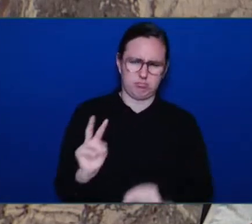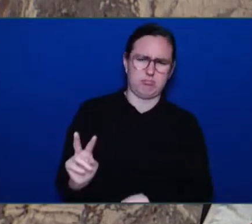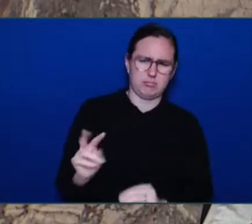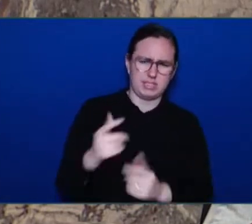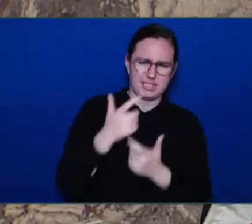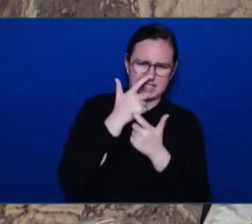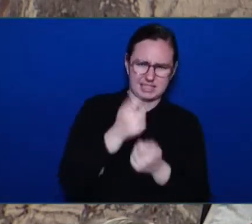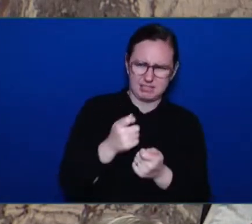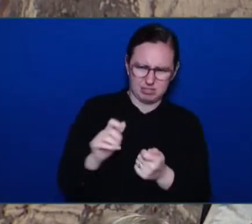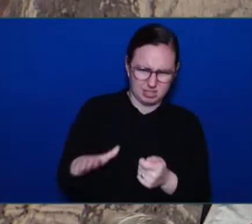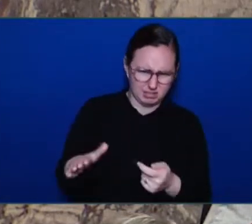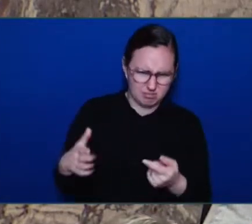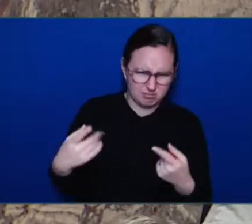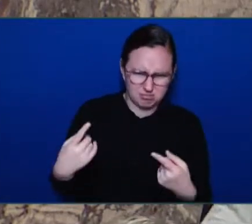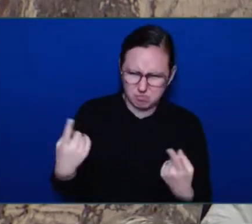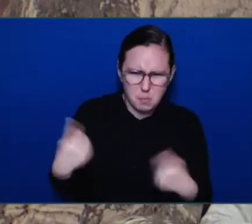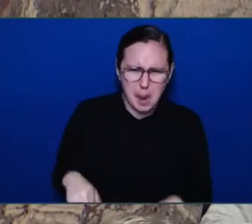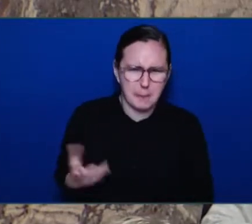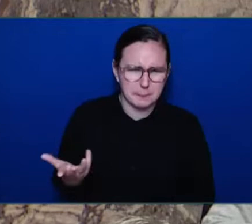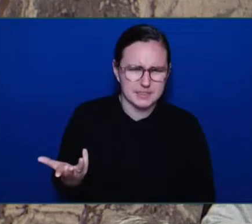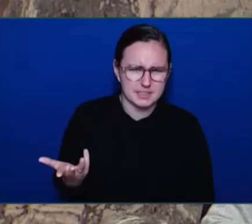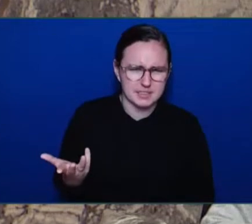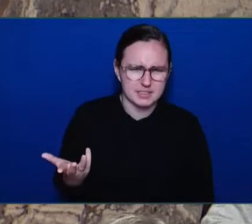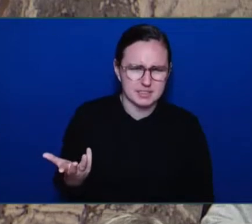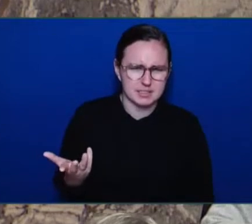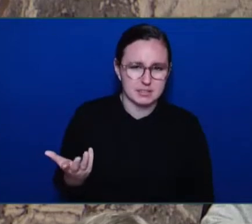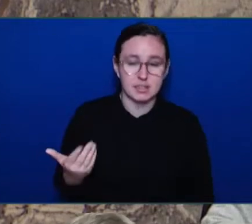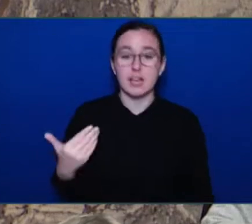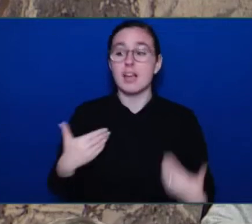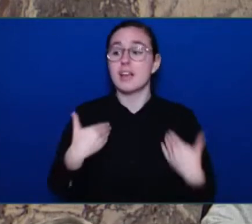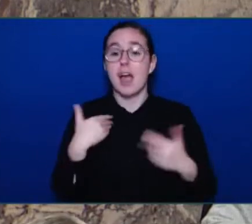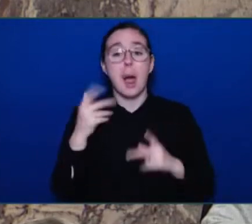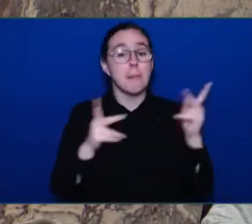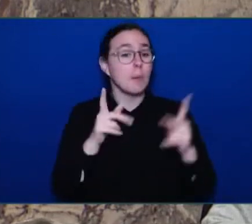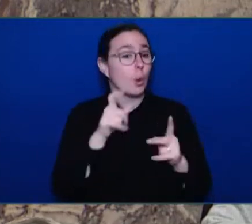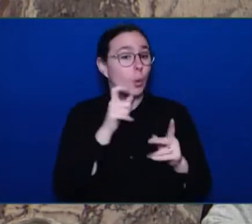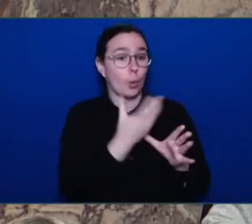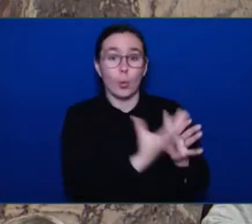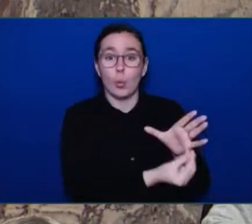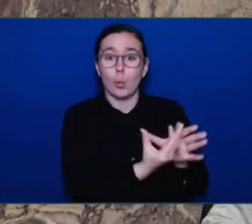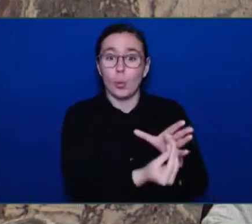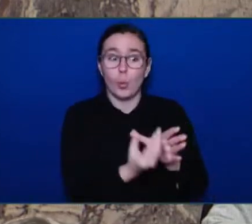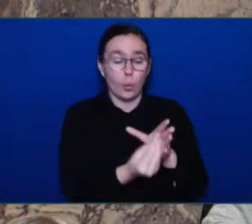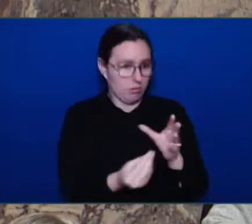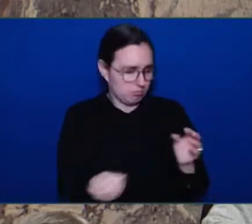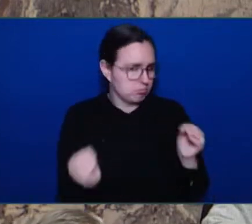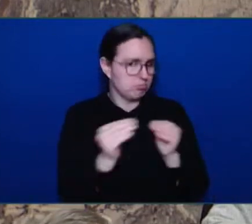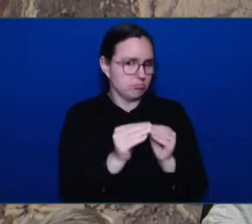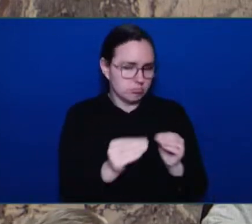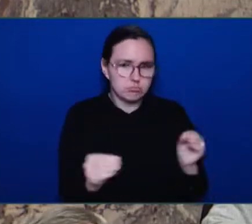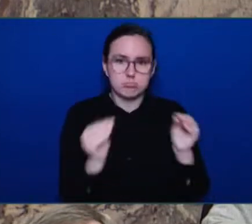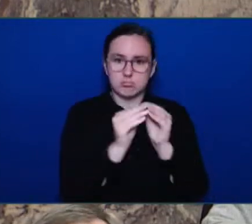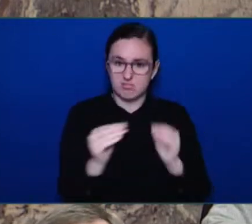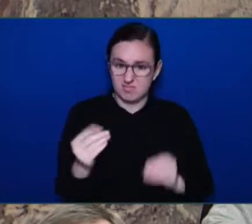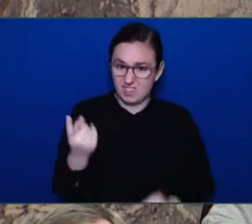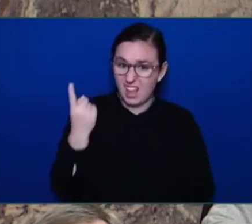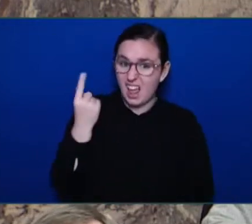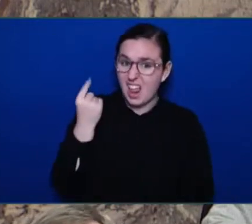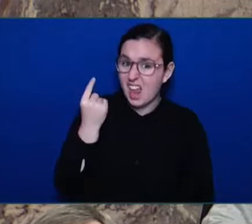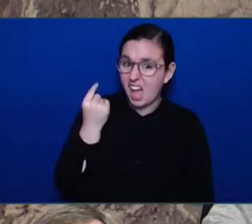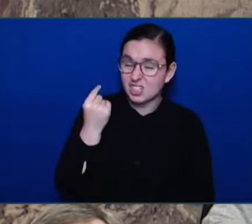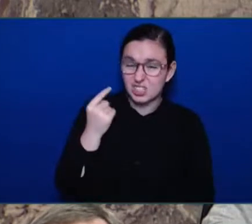are dying keeps going up in British Columbia. Last year, a record 30 young people died, 200% higher